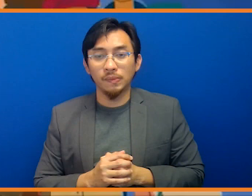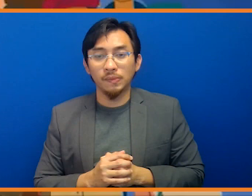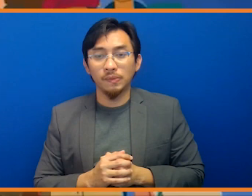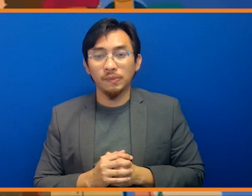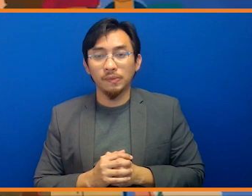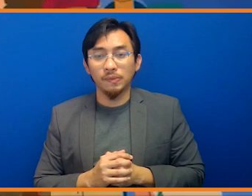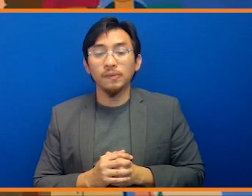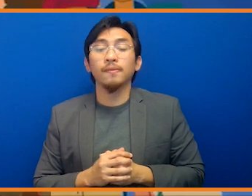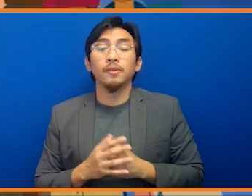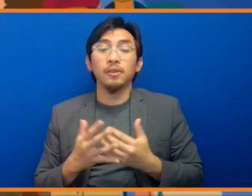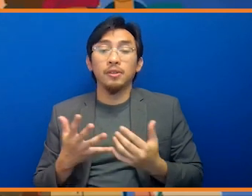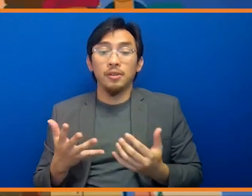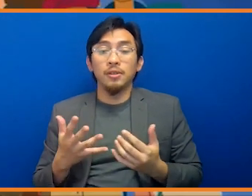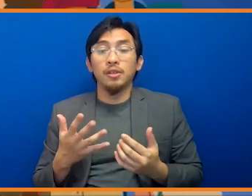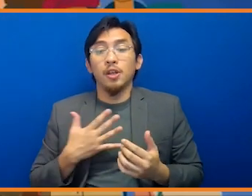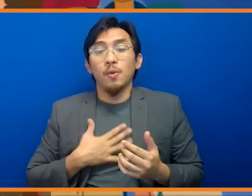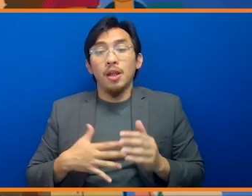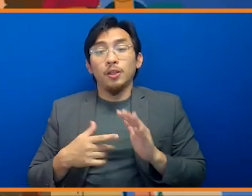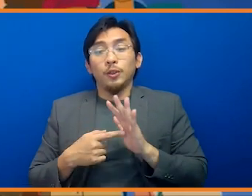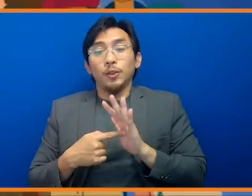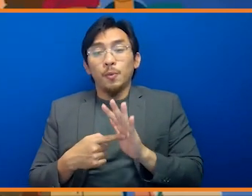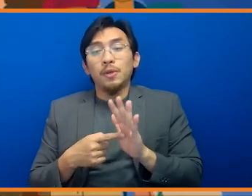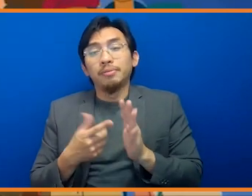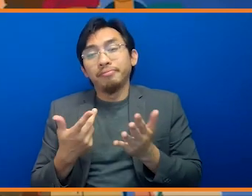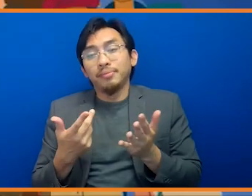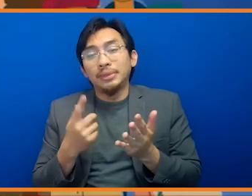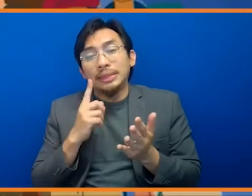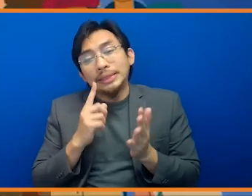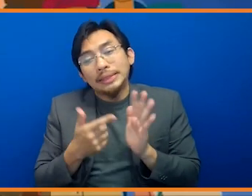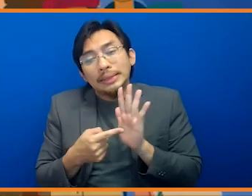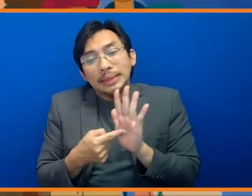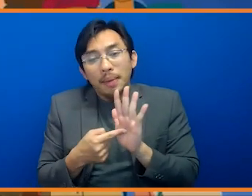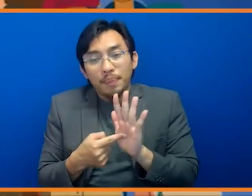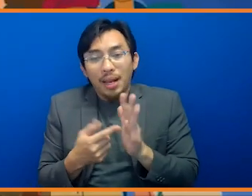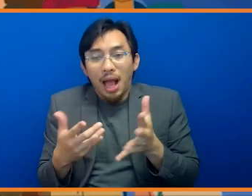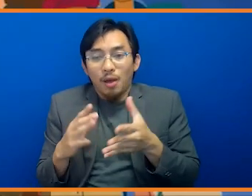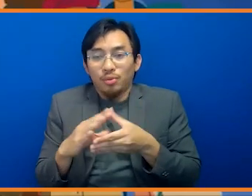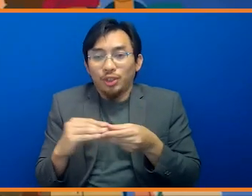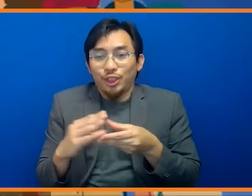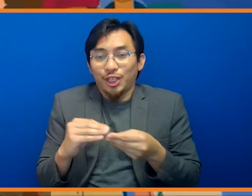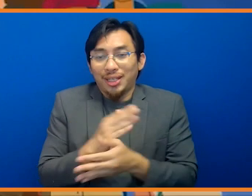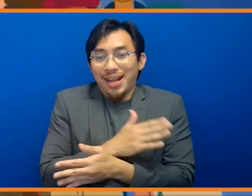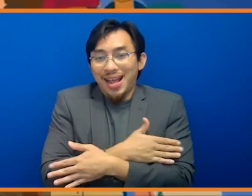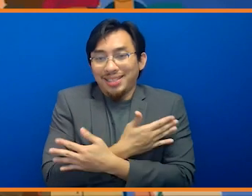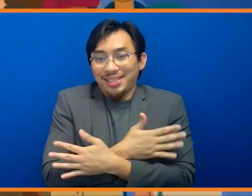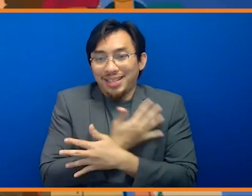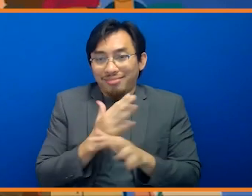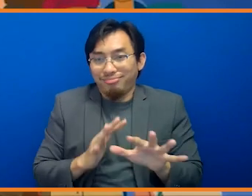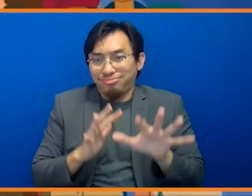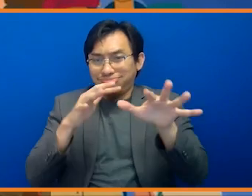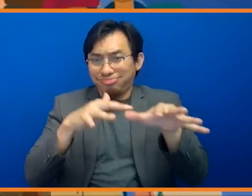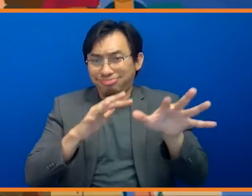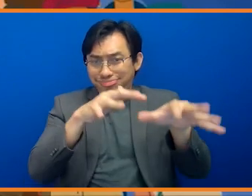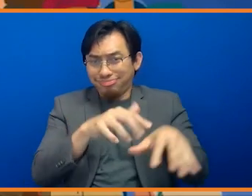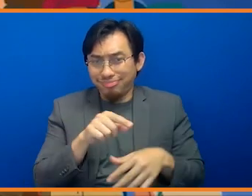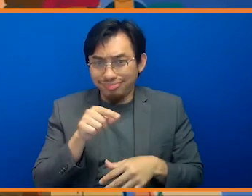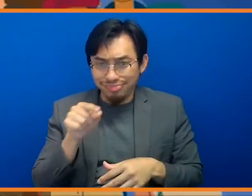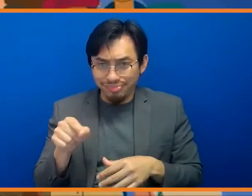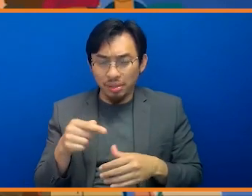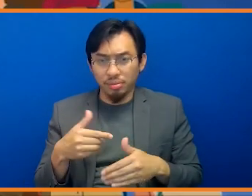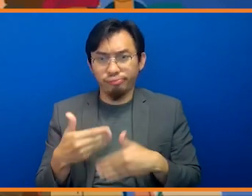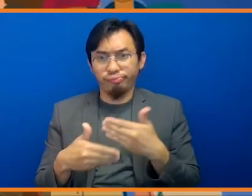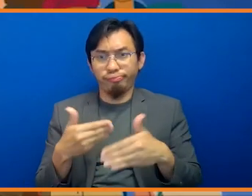Here, I'd like to show an example how the story of Aceh's tsunami tragedy is